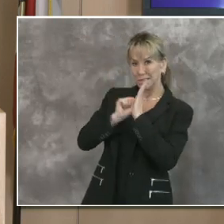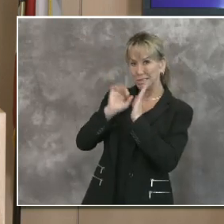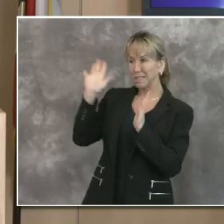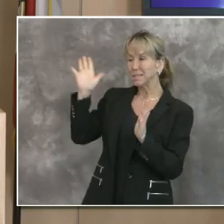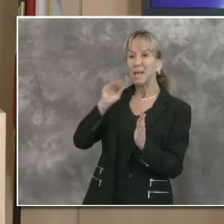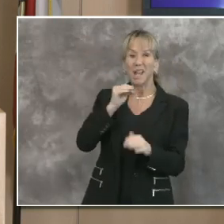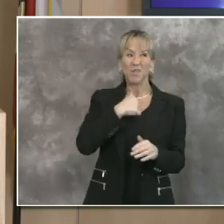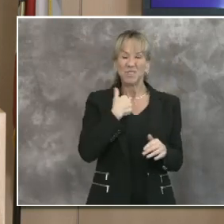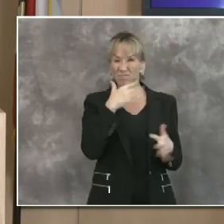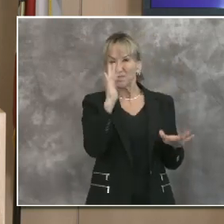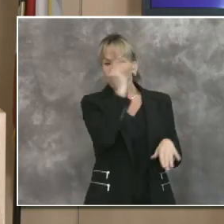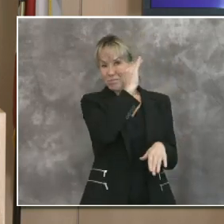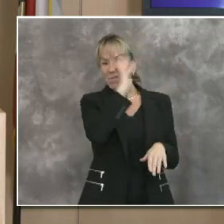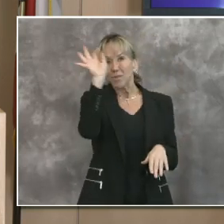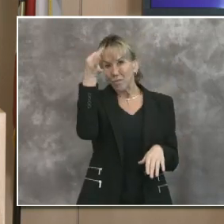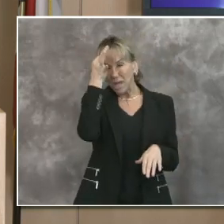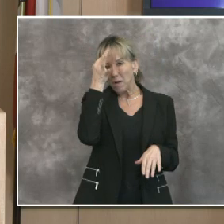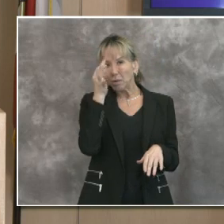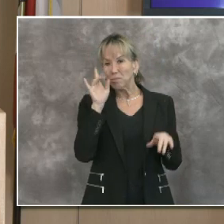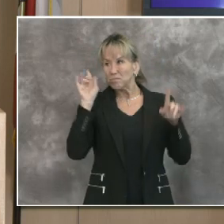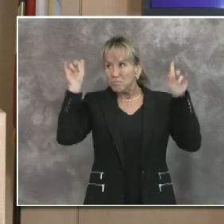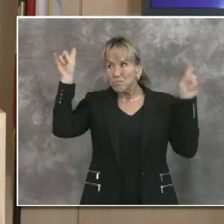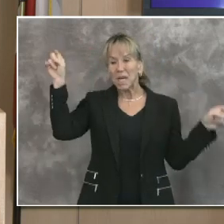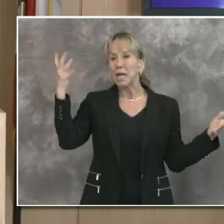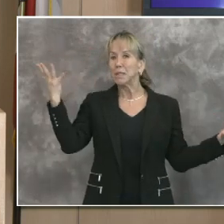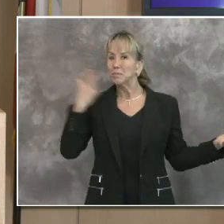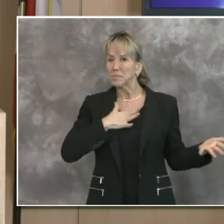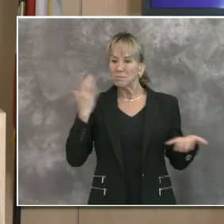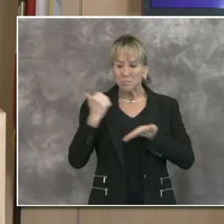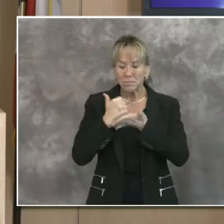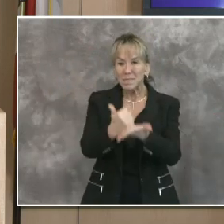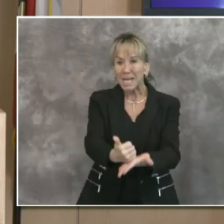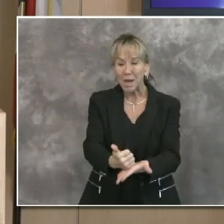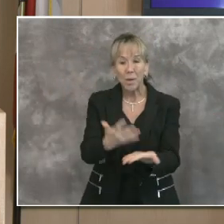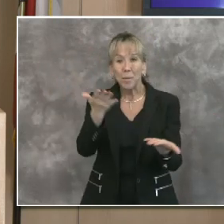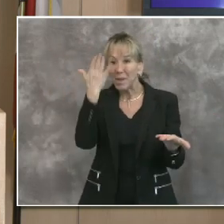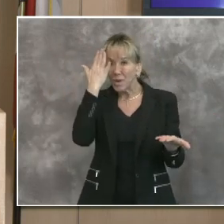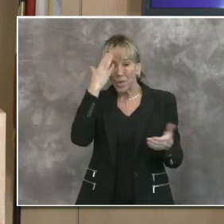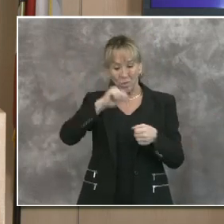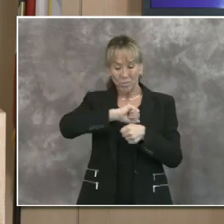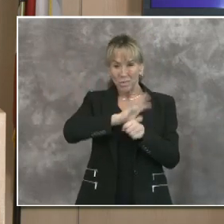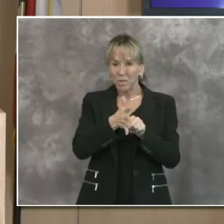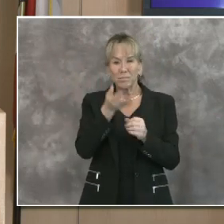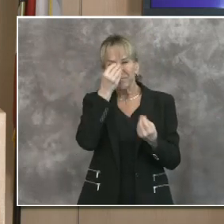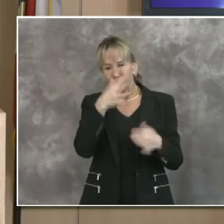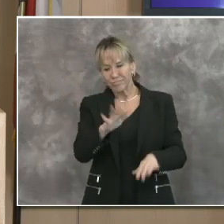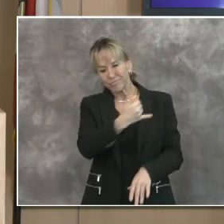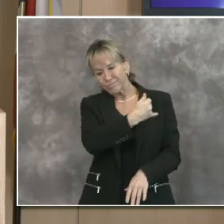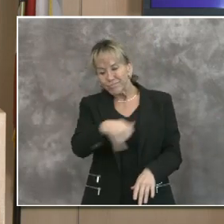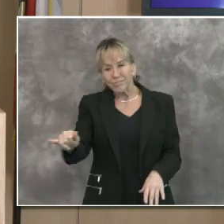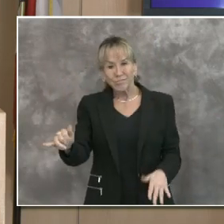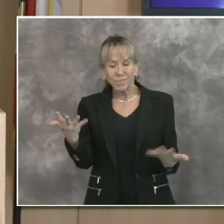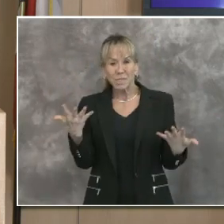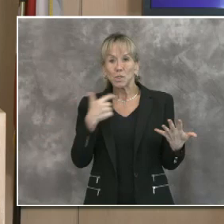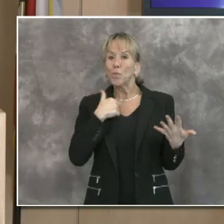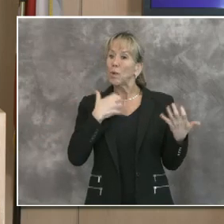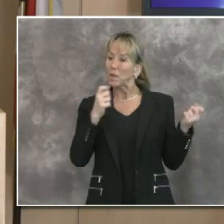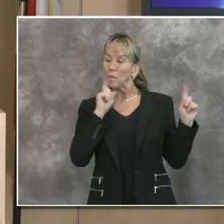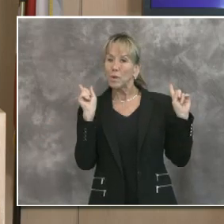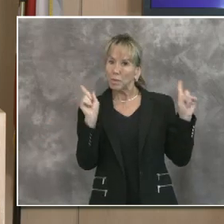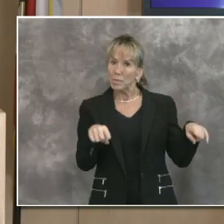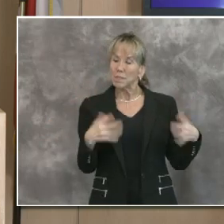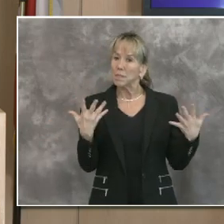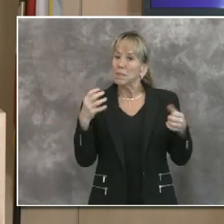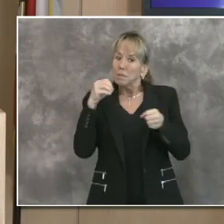issue. It bears repeating that diseases do not respect boundaries, and for us to respond effectively to COVID-19,